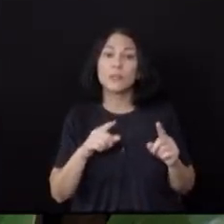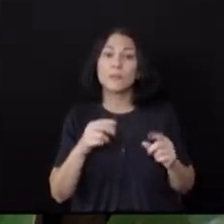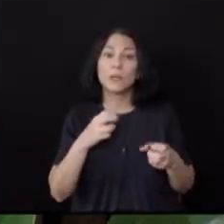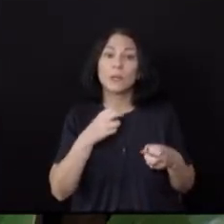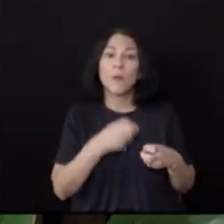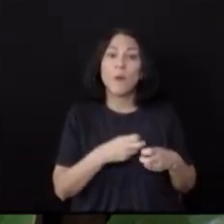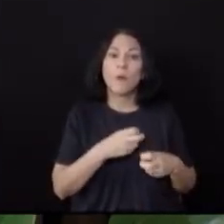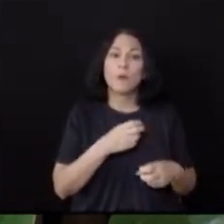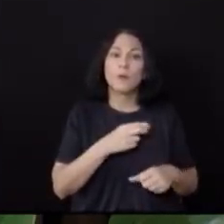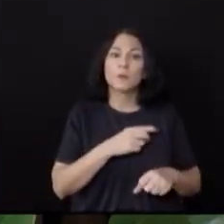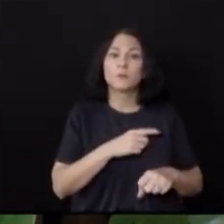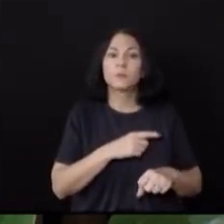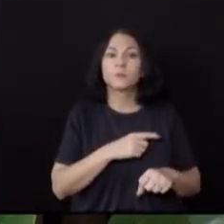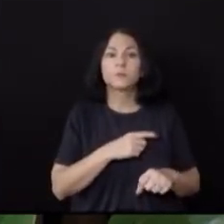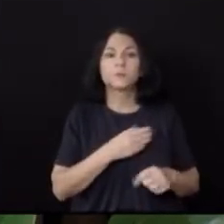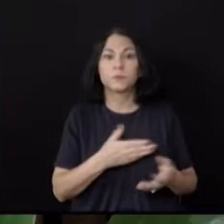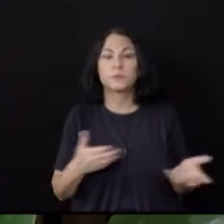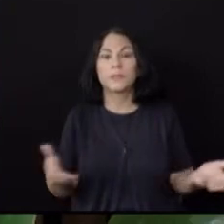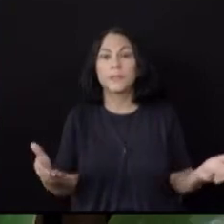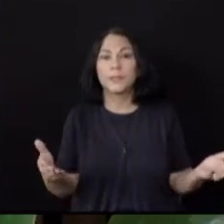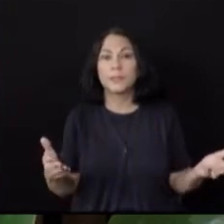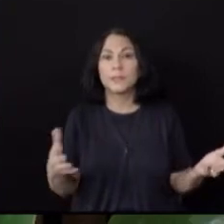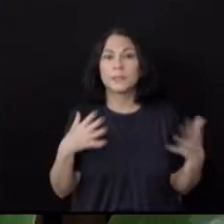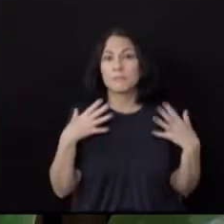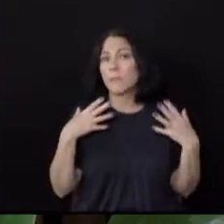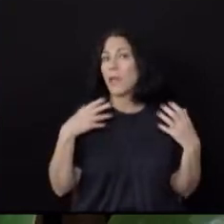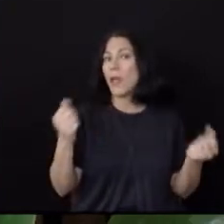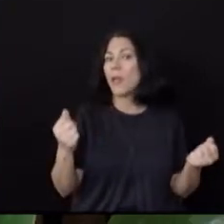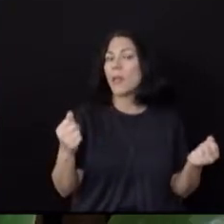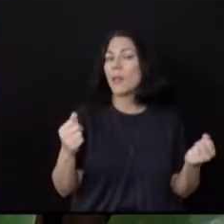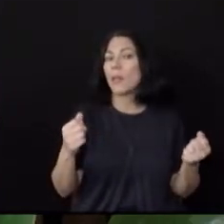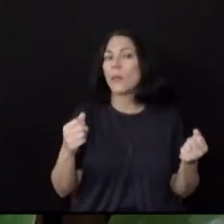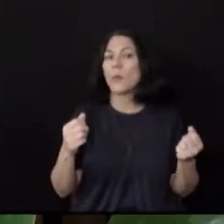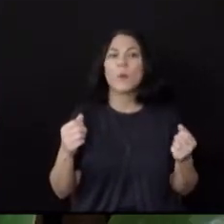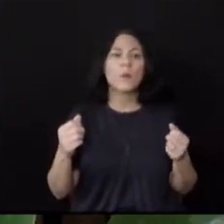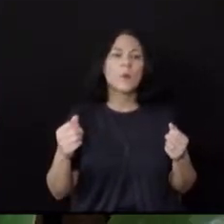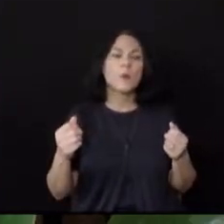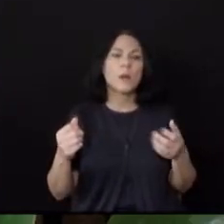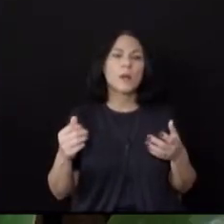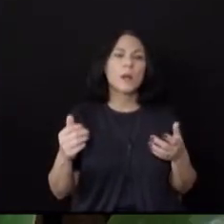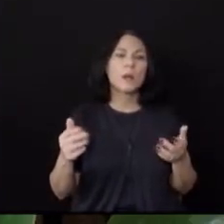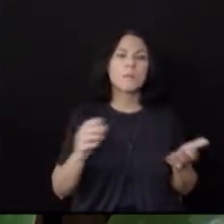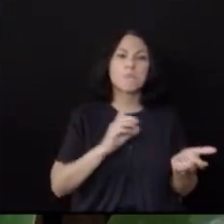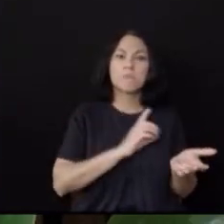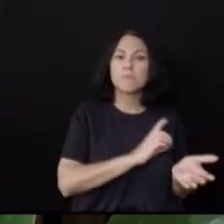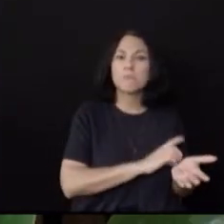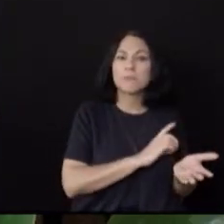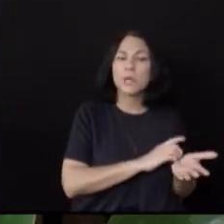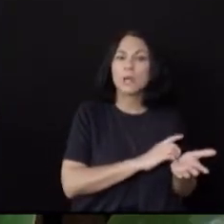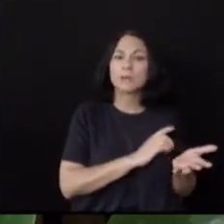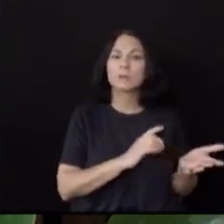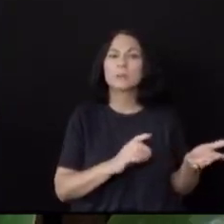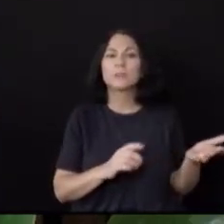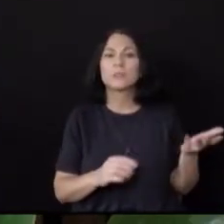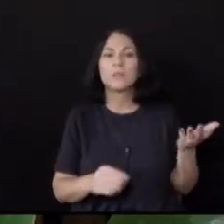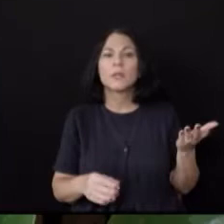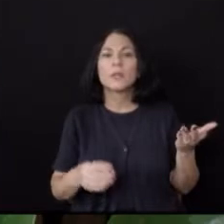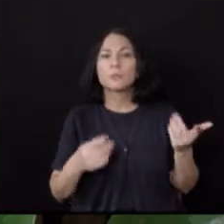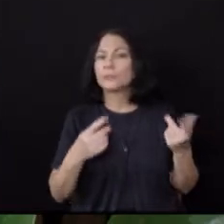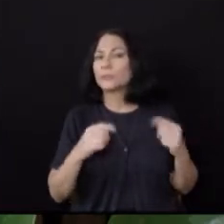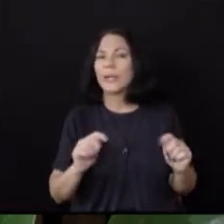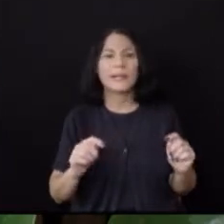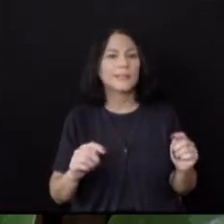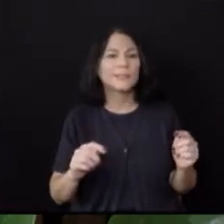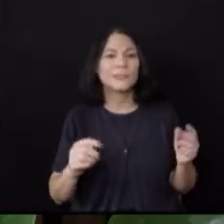issues that have had to be put on hold as far as treatment or how they've been taken care of because we've been trying to figure out how do we